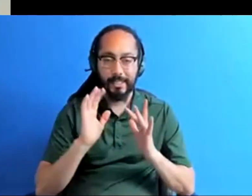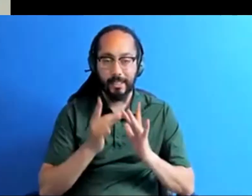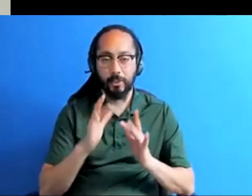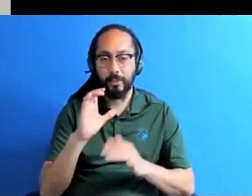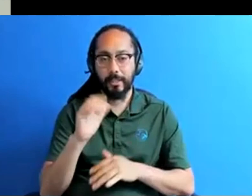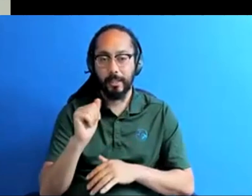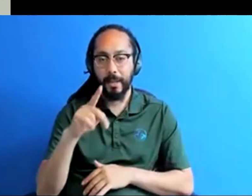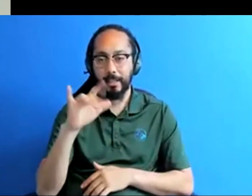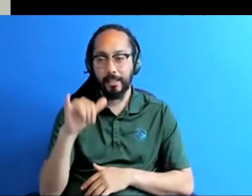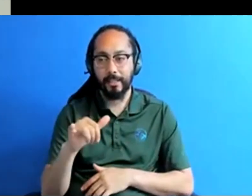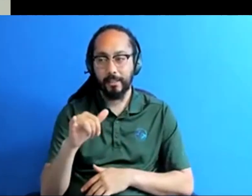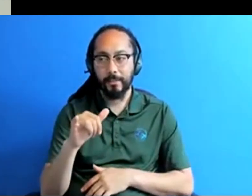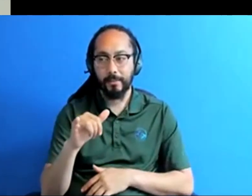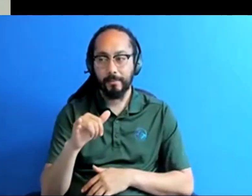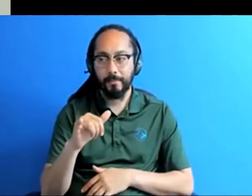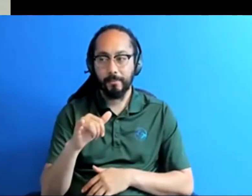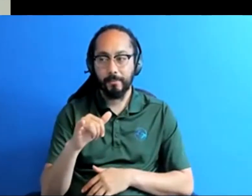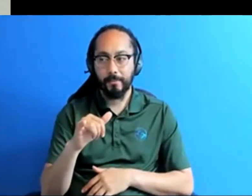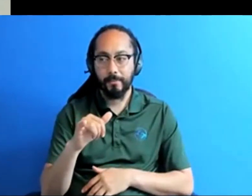work beyond what